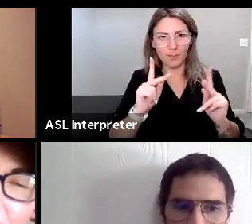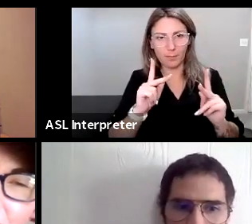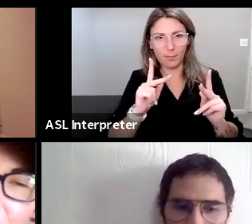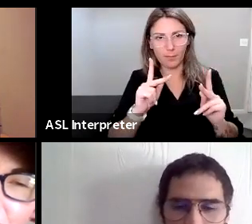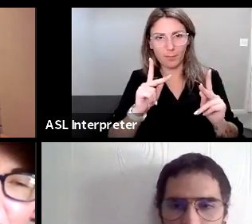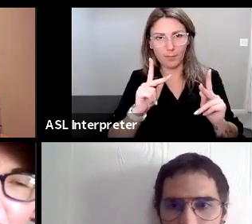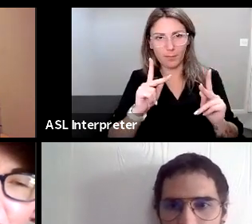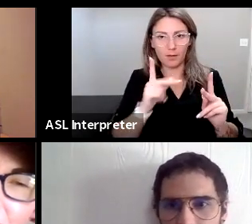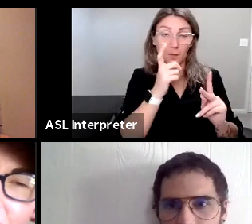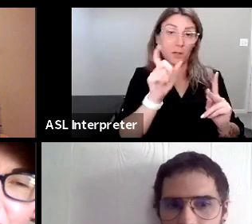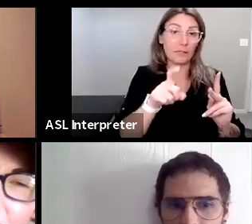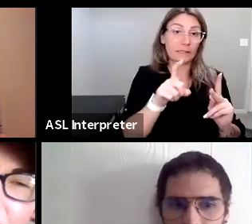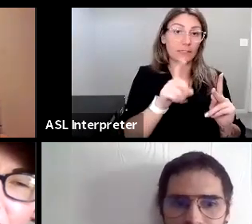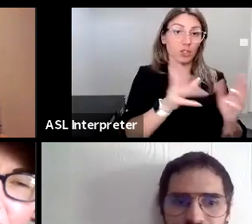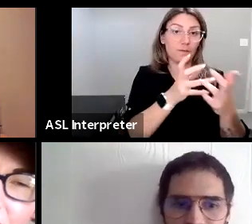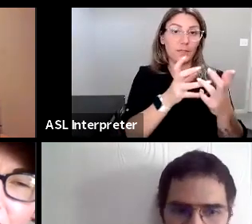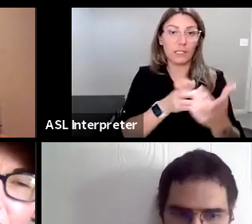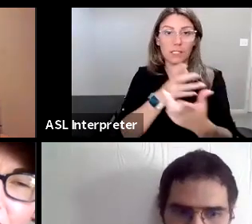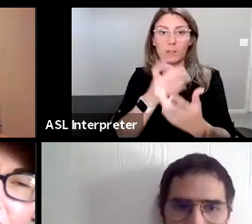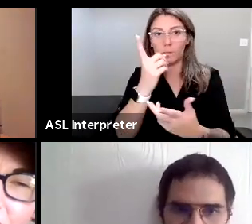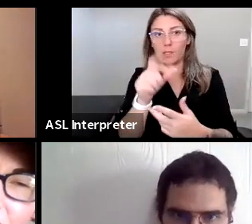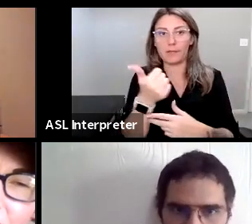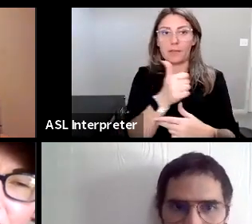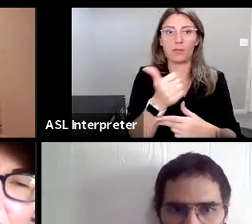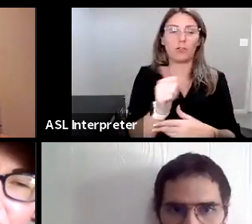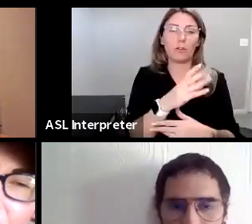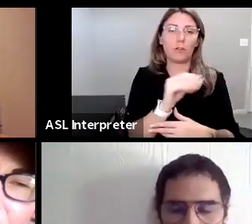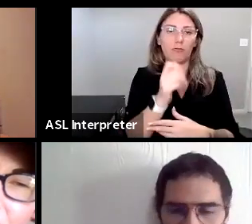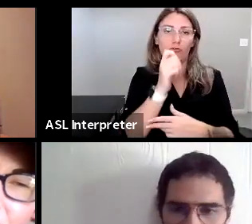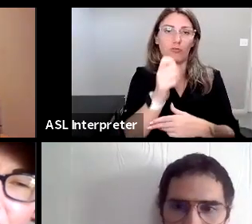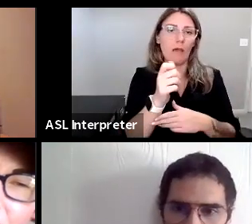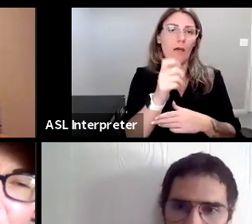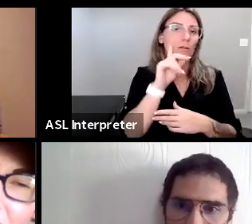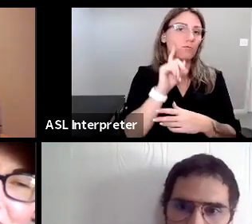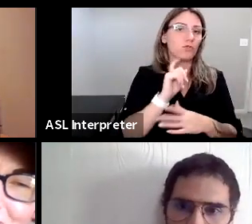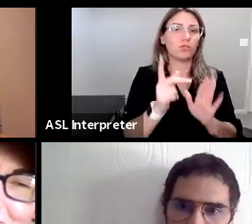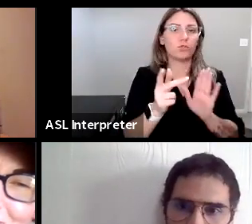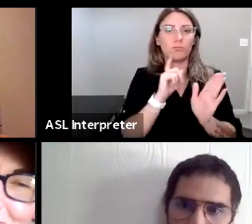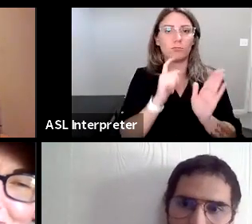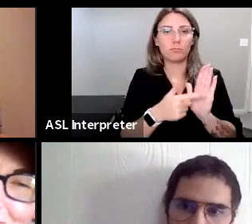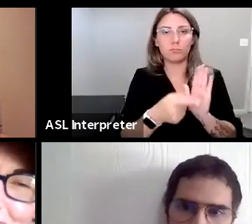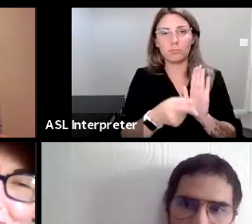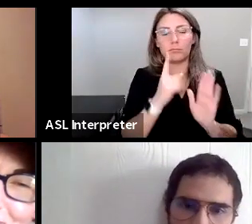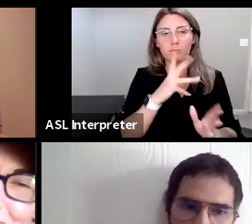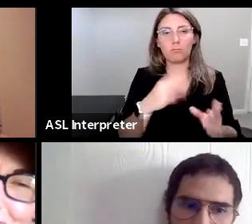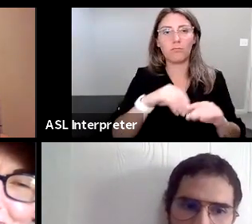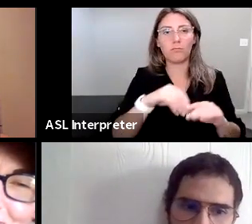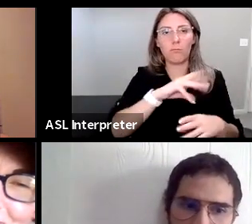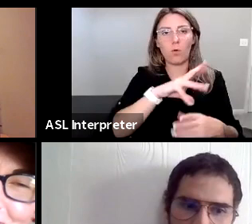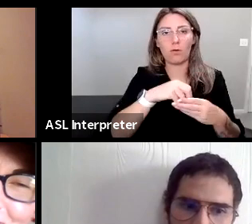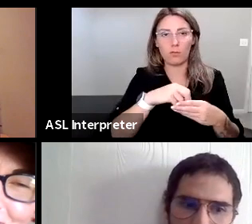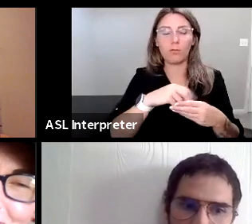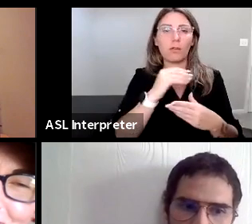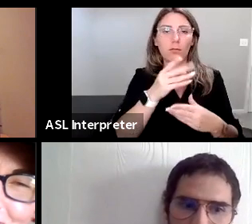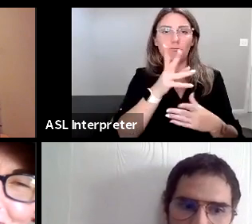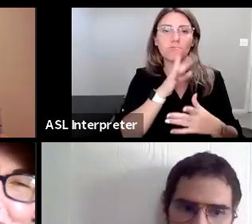don't necessarily fit into one or the other and they're non-binary. It definitely makes it more inclusive when you're talking about them or to